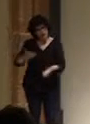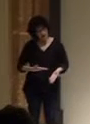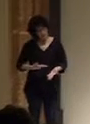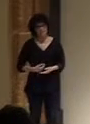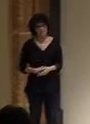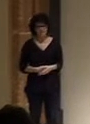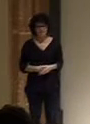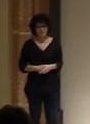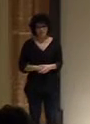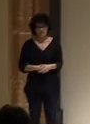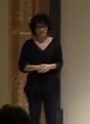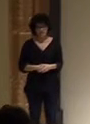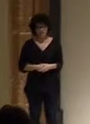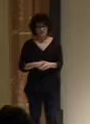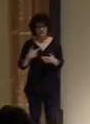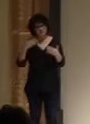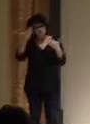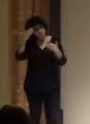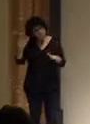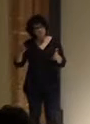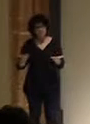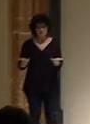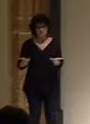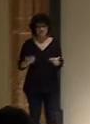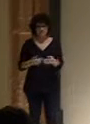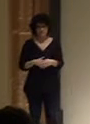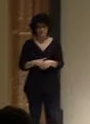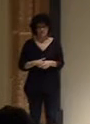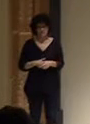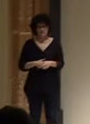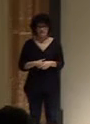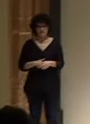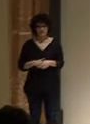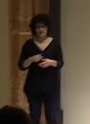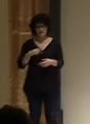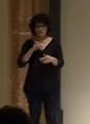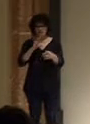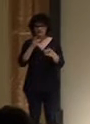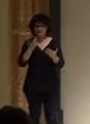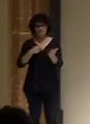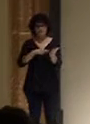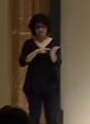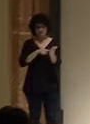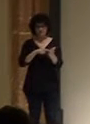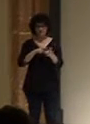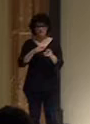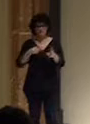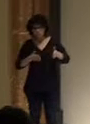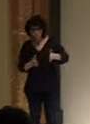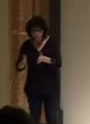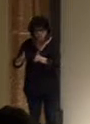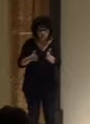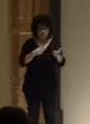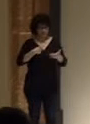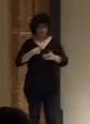an IETM crowd, which was on behalf of the sad loss of our dear member Anna Krisak